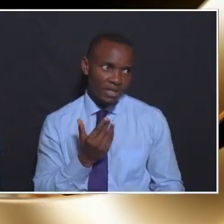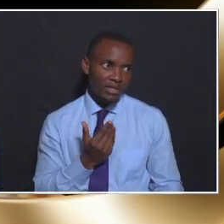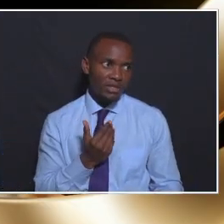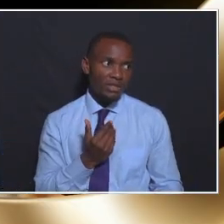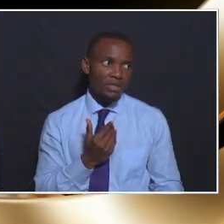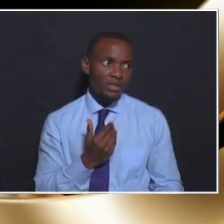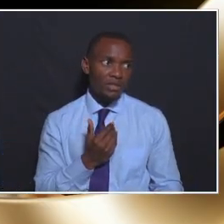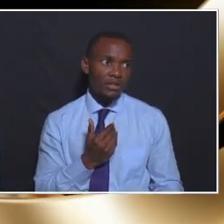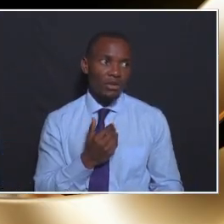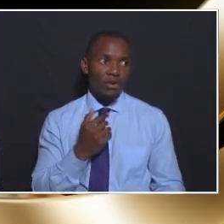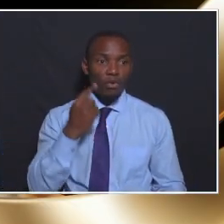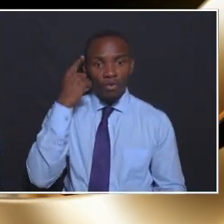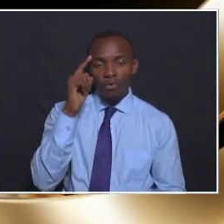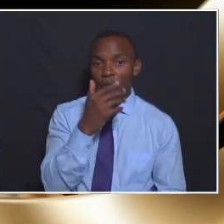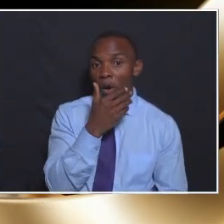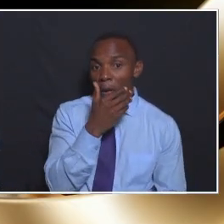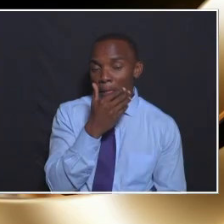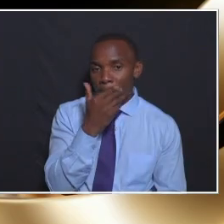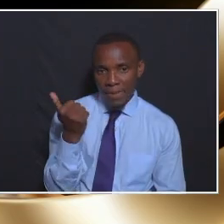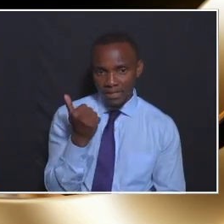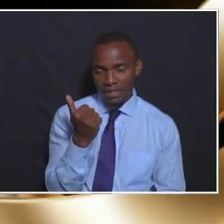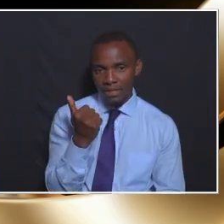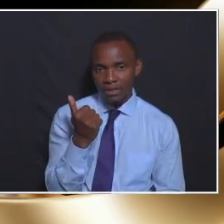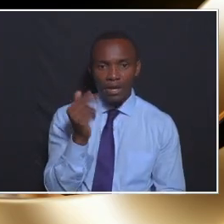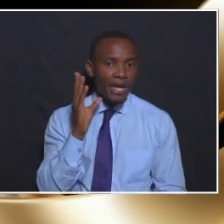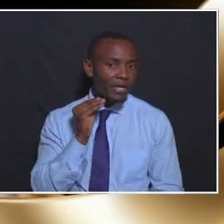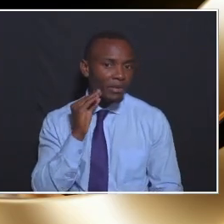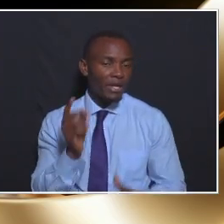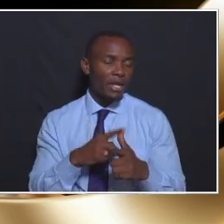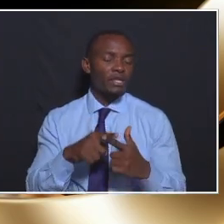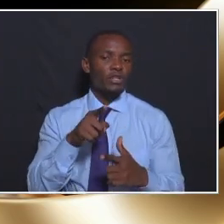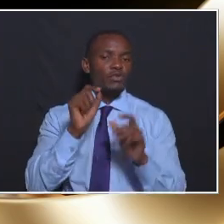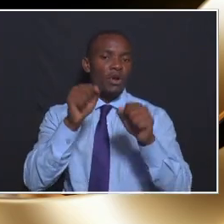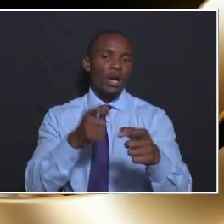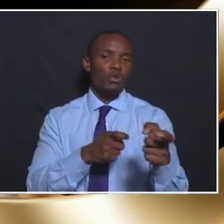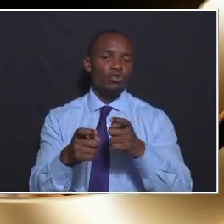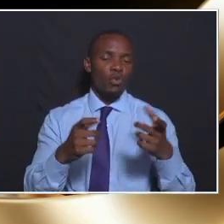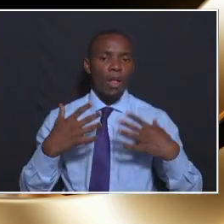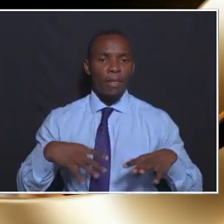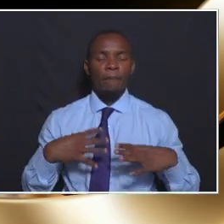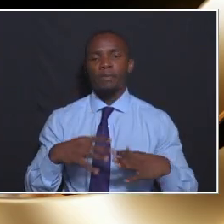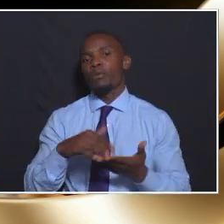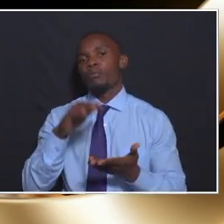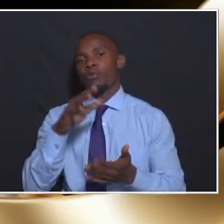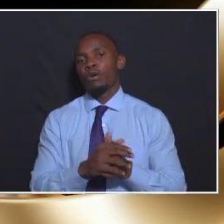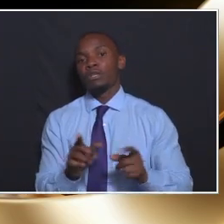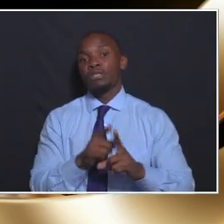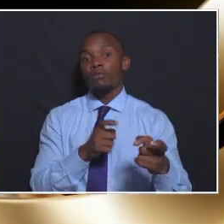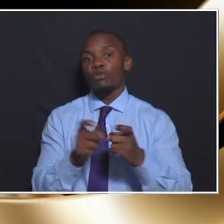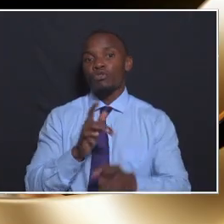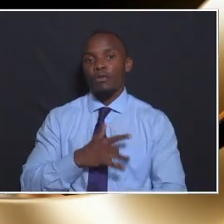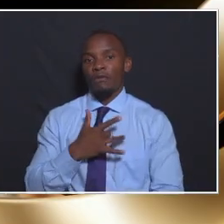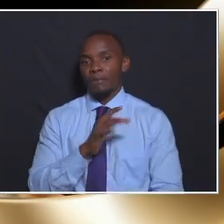So the better you enhance your experience, the more you're going to control the audience and control what the audience feels. And that's why I want to push